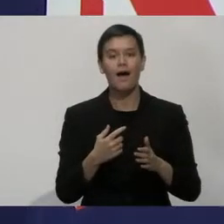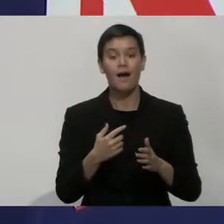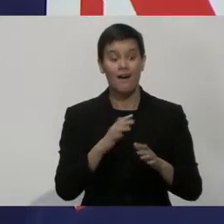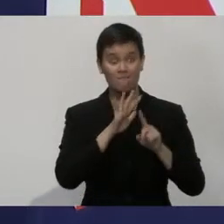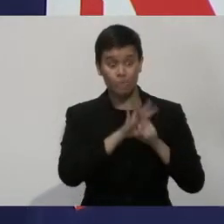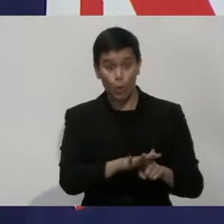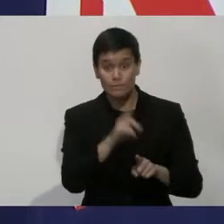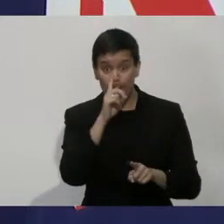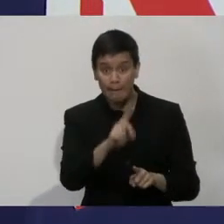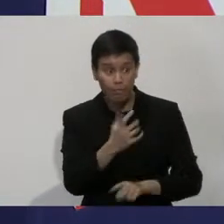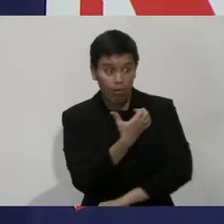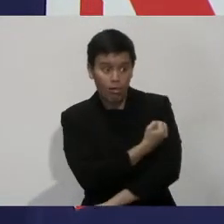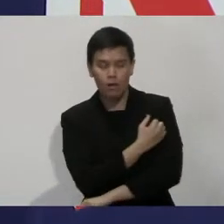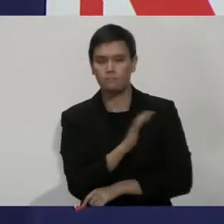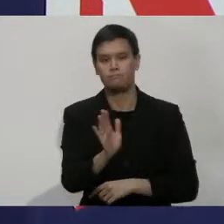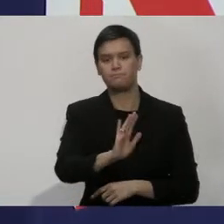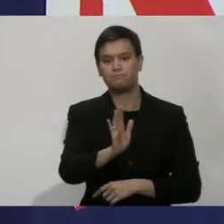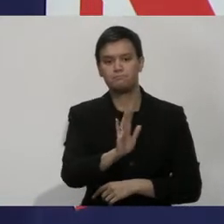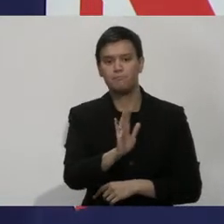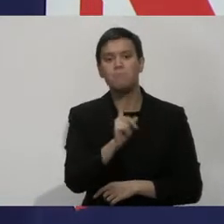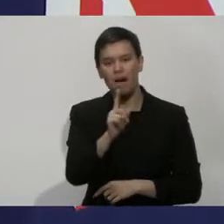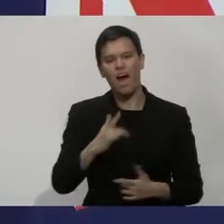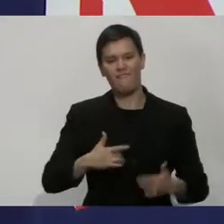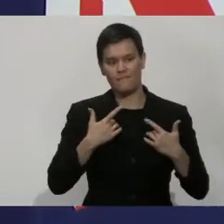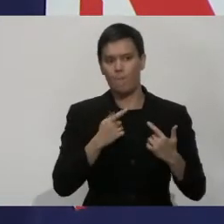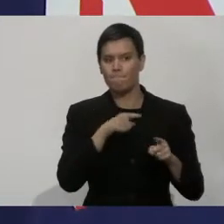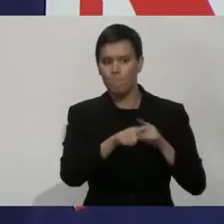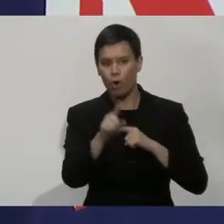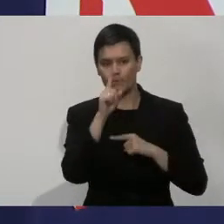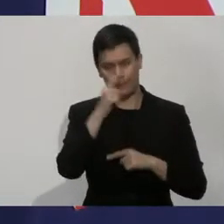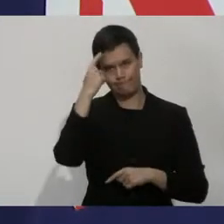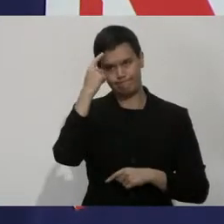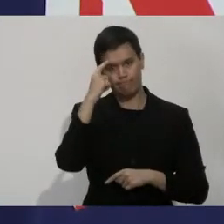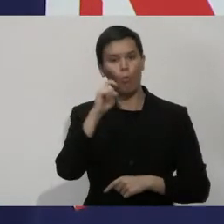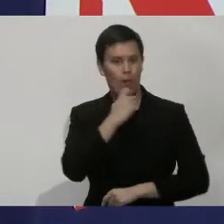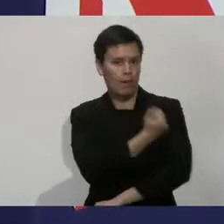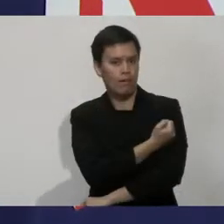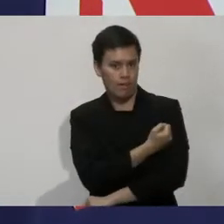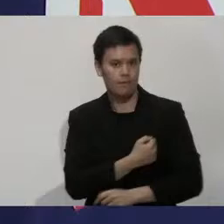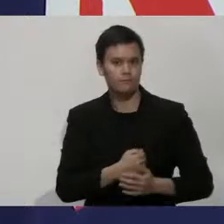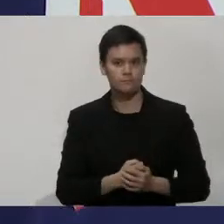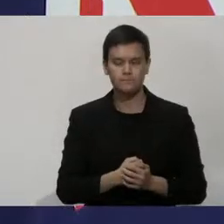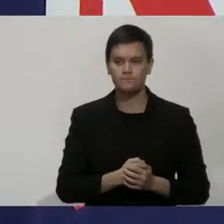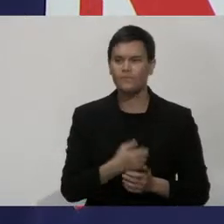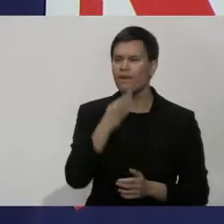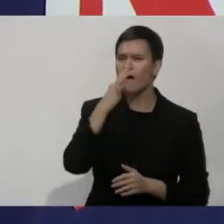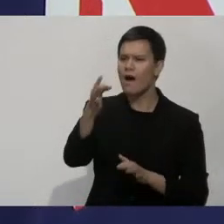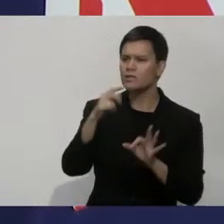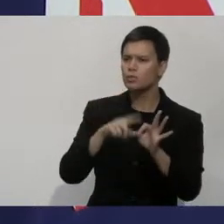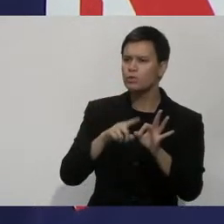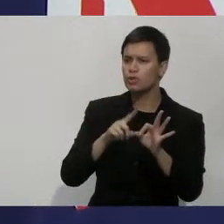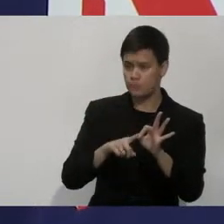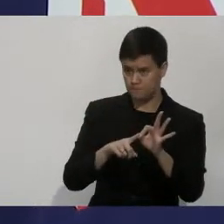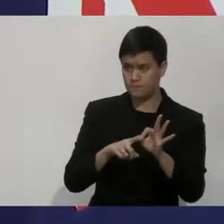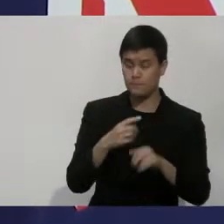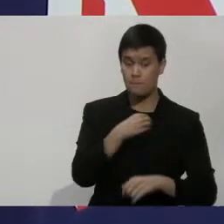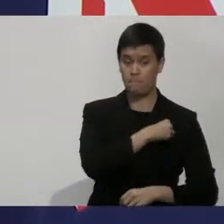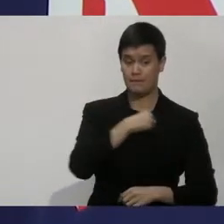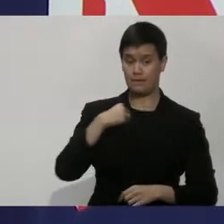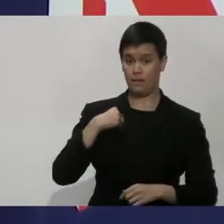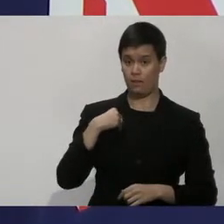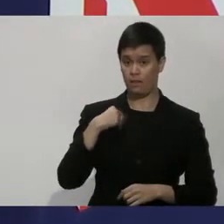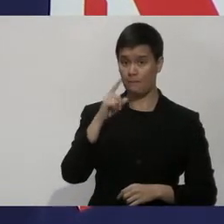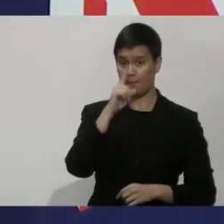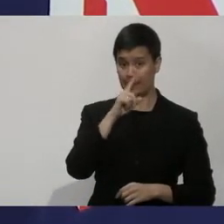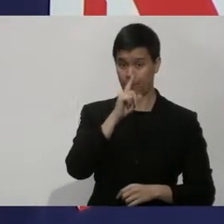amongst New Zealanders when a vaccine is available, though. A US researcher has said that the medical consensus tends to be that the viral